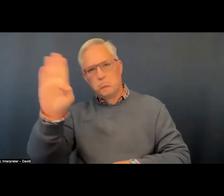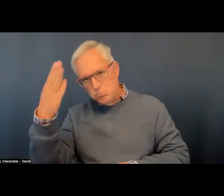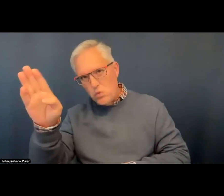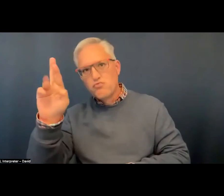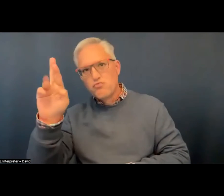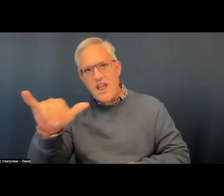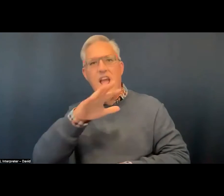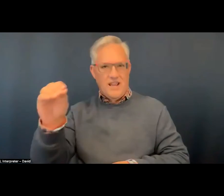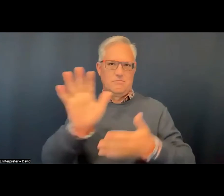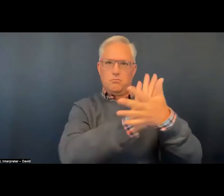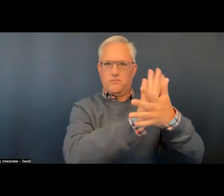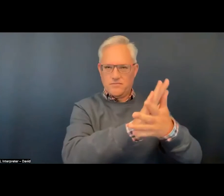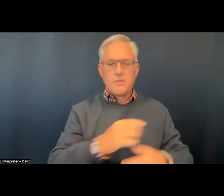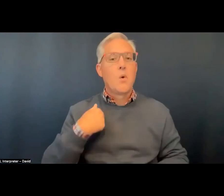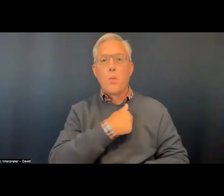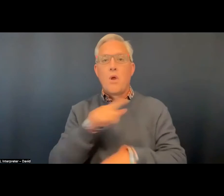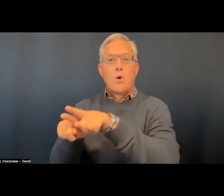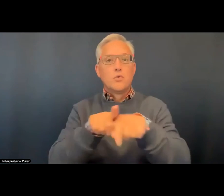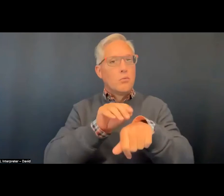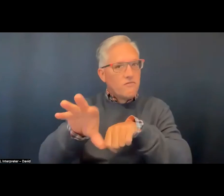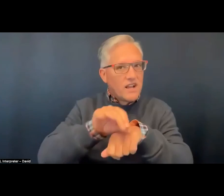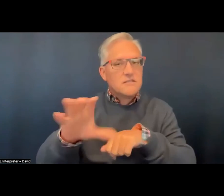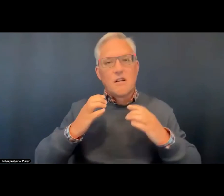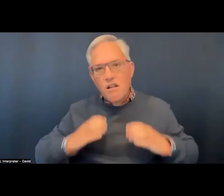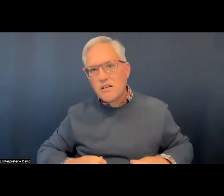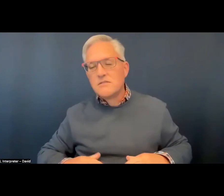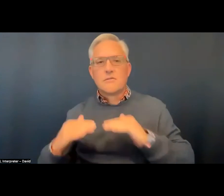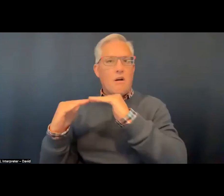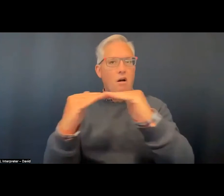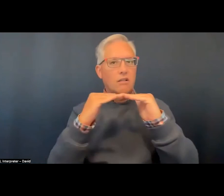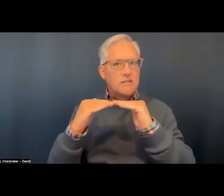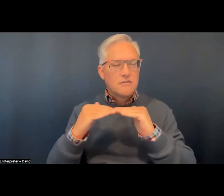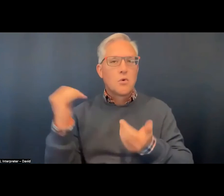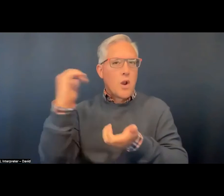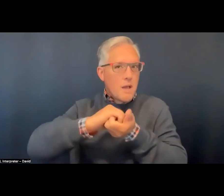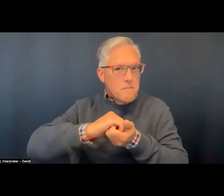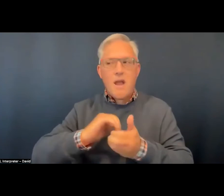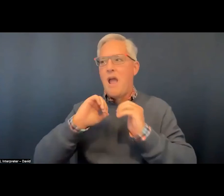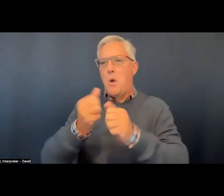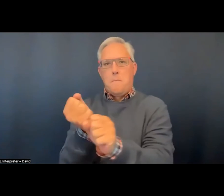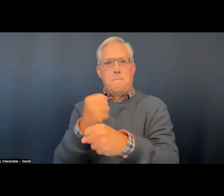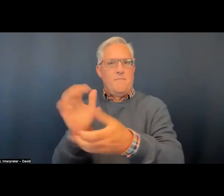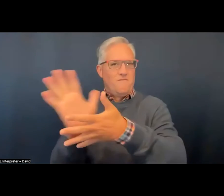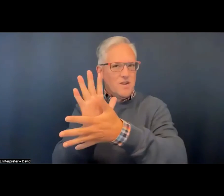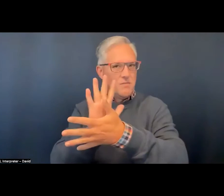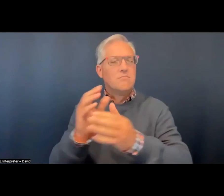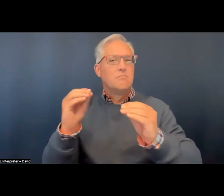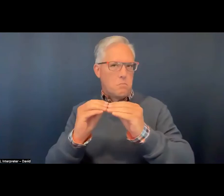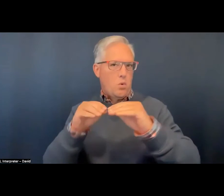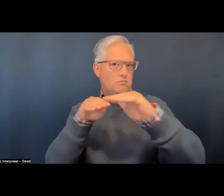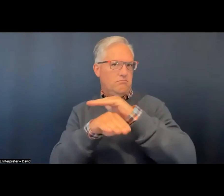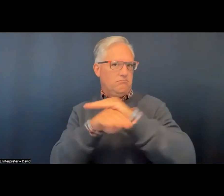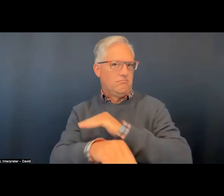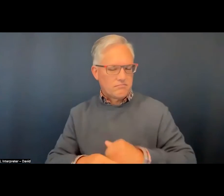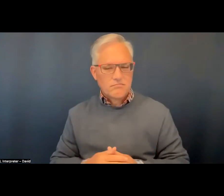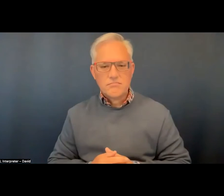spend a lot of time advising clients, colleagues, and collaborators on how to make their films and screenings more accessible. At this